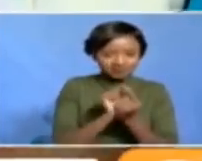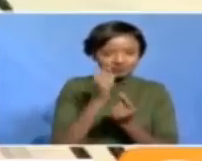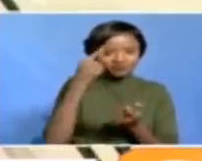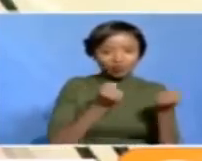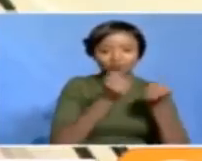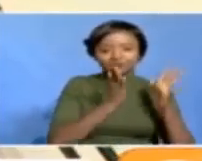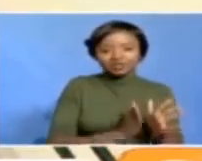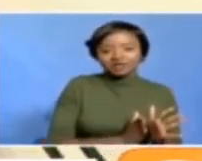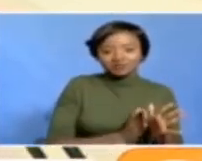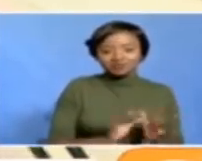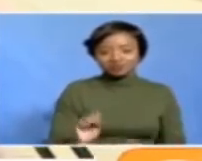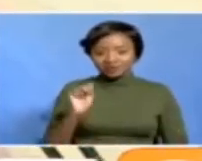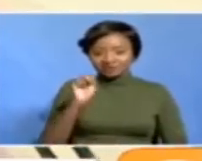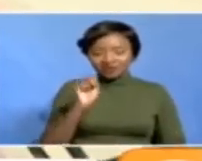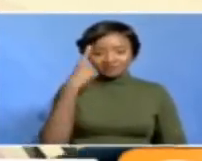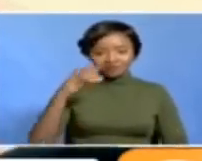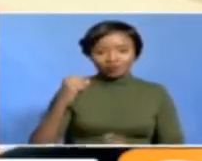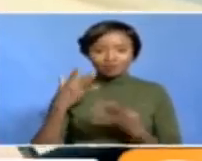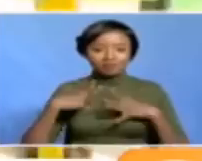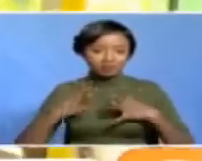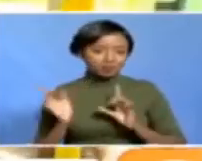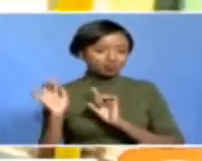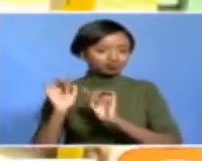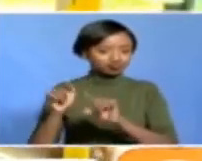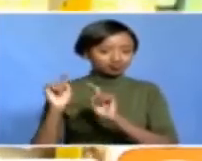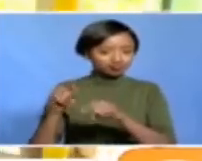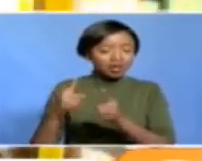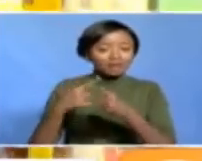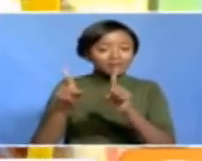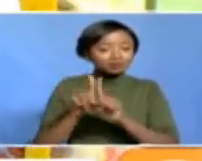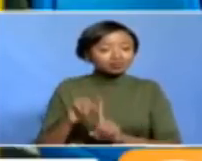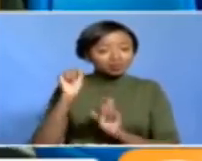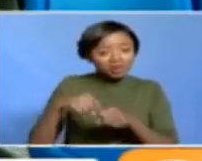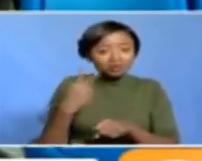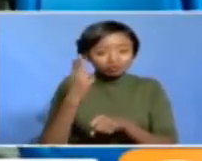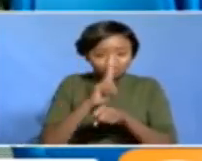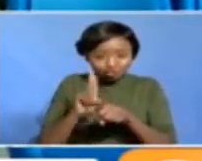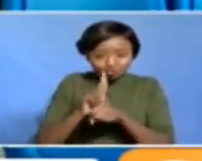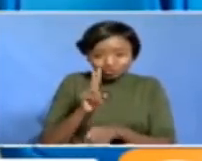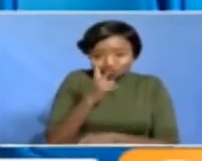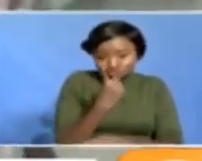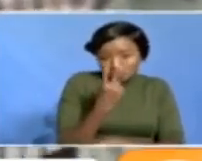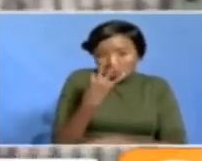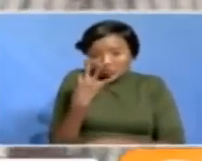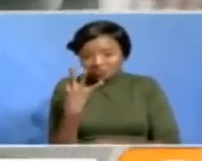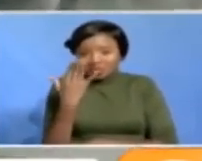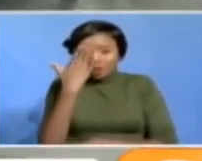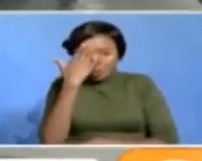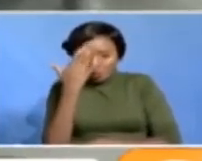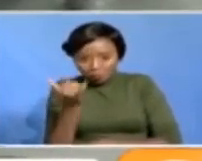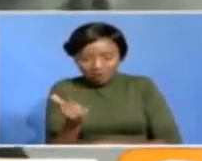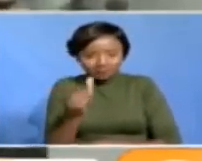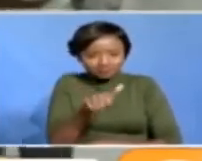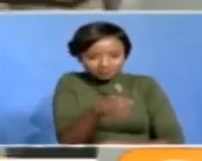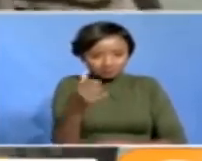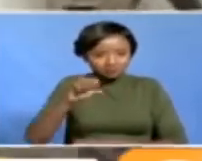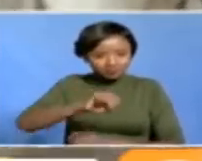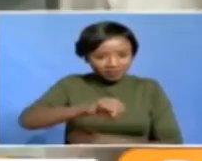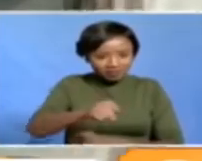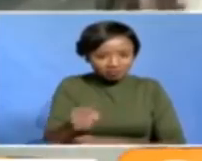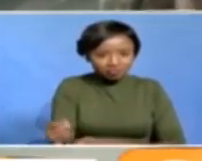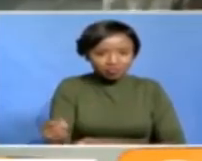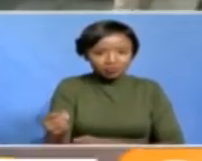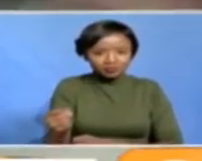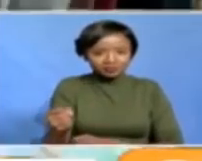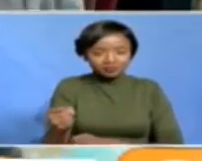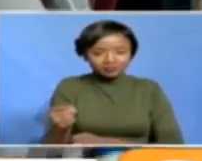driver, 5 for the passengers. They can, however, only use 2 or 3 to board or alight, depending on the side